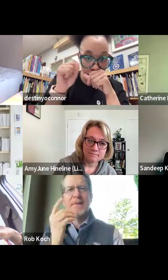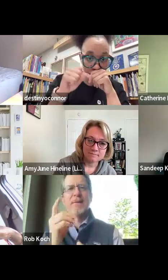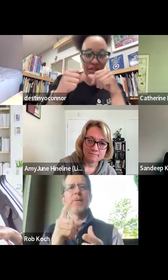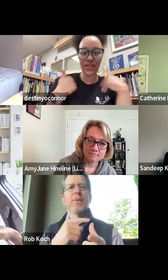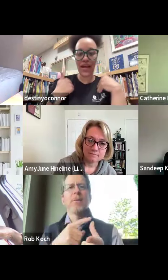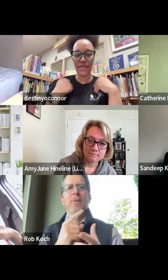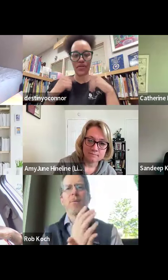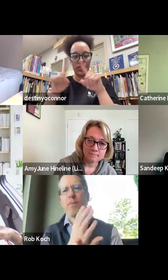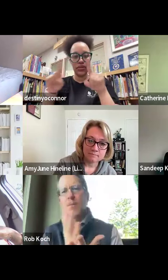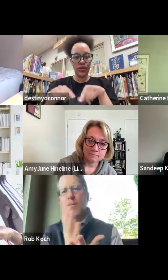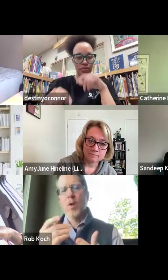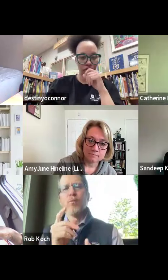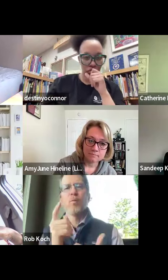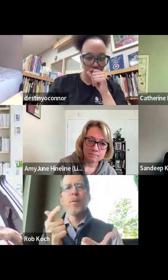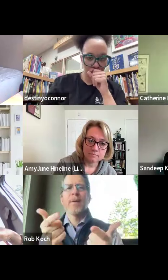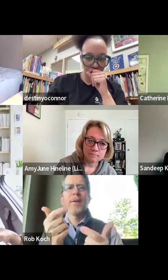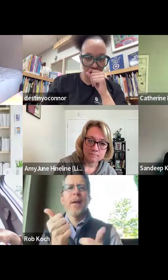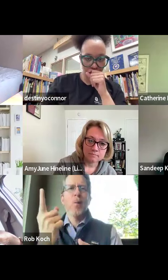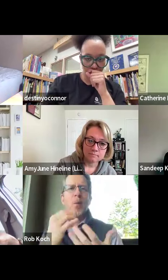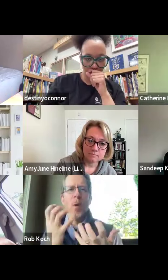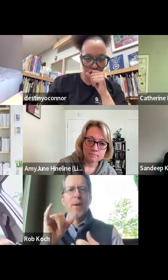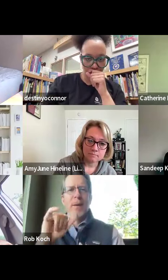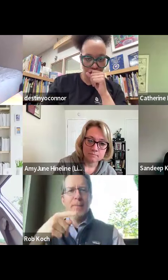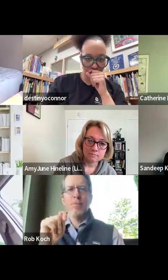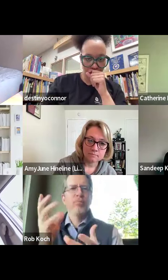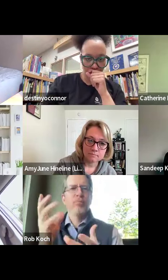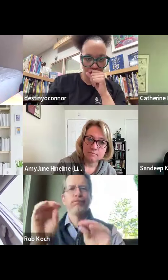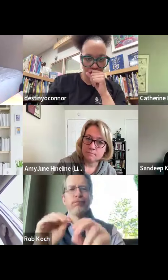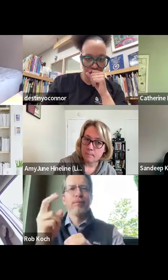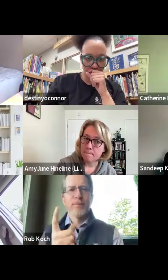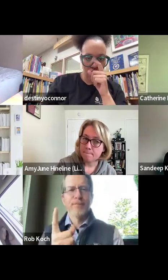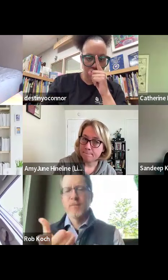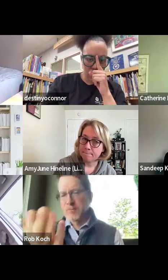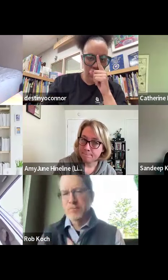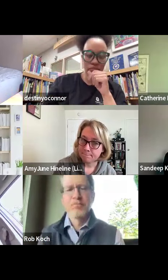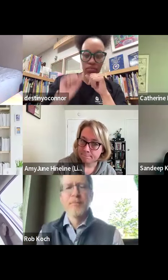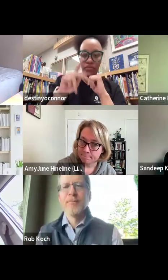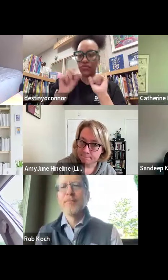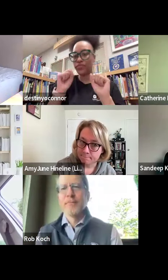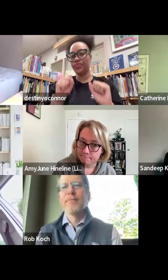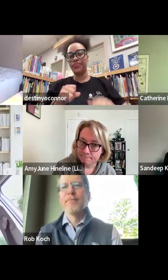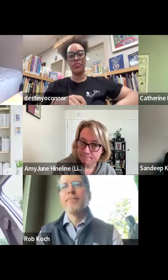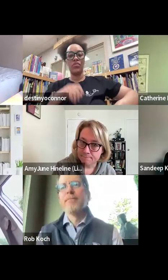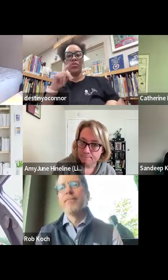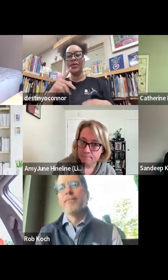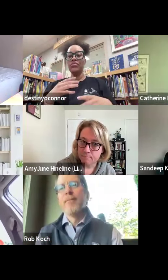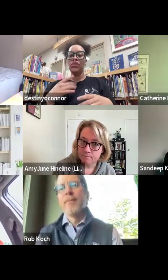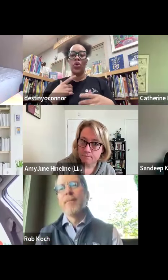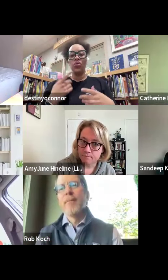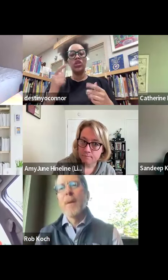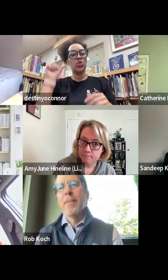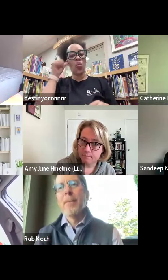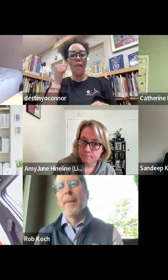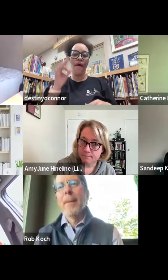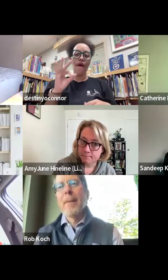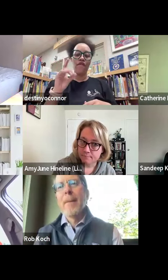Yeah, we're going to follow the agenda, right, Destiny? And then we'll just work our way through. And then anyone who wants to add or, ad hoc stuff can